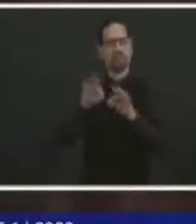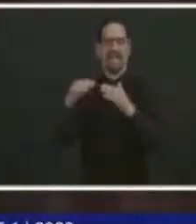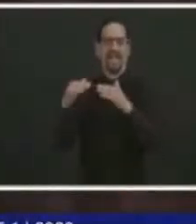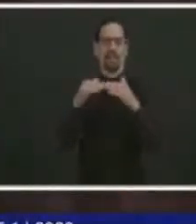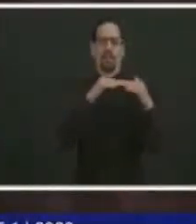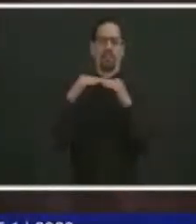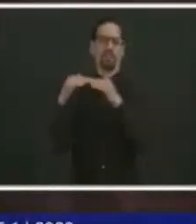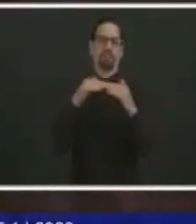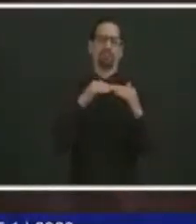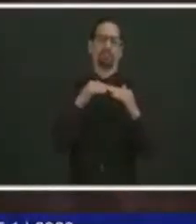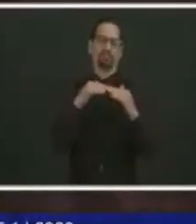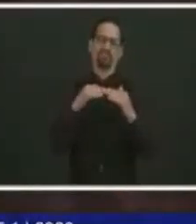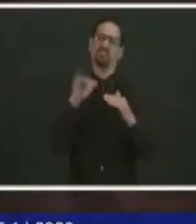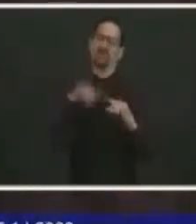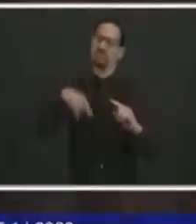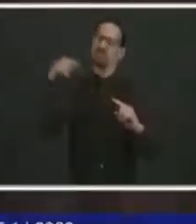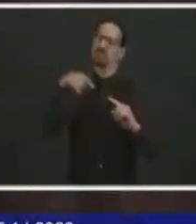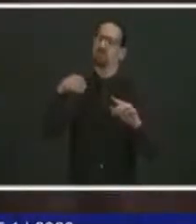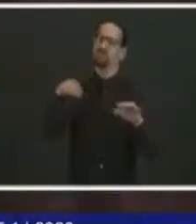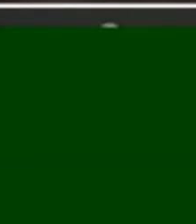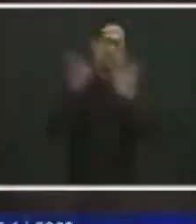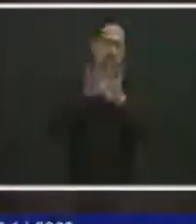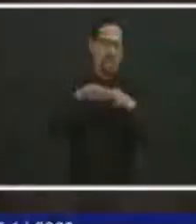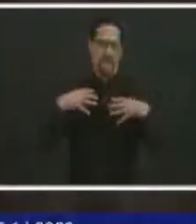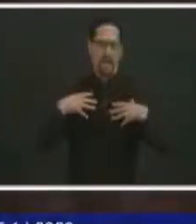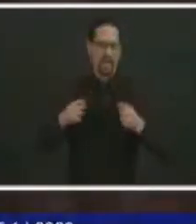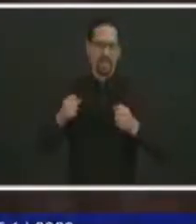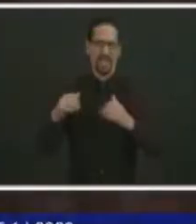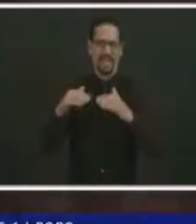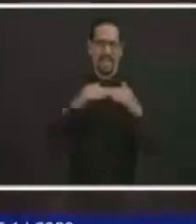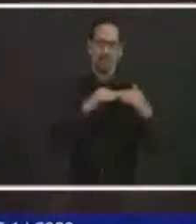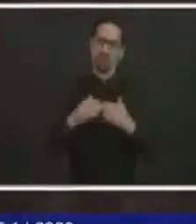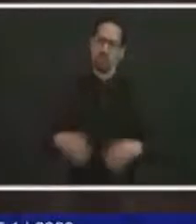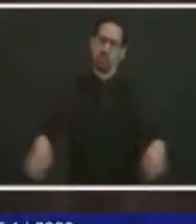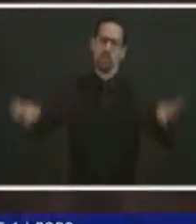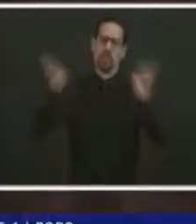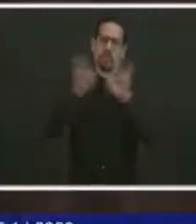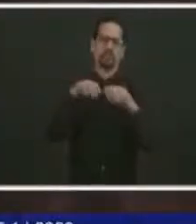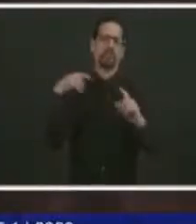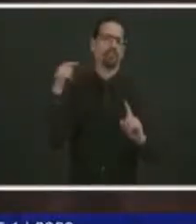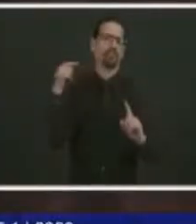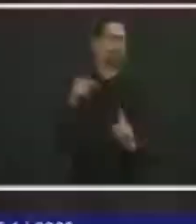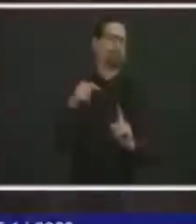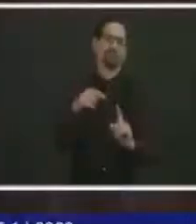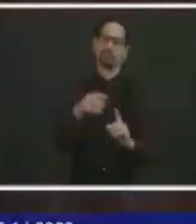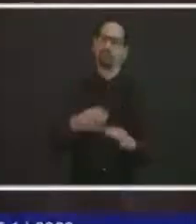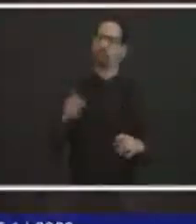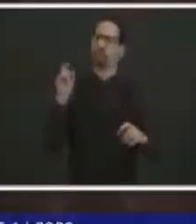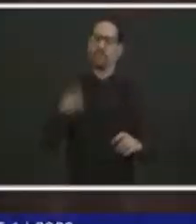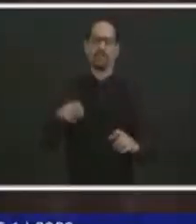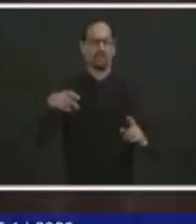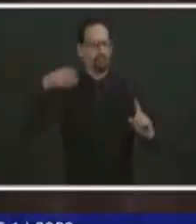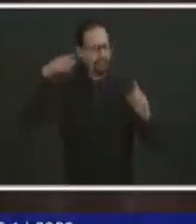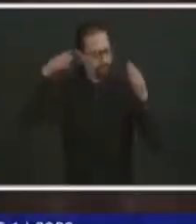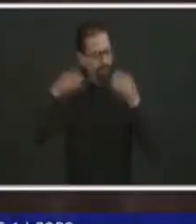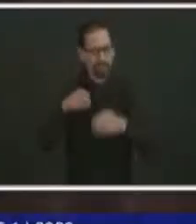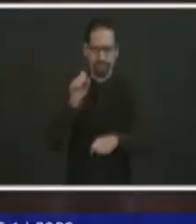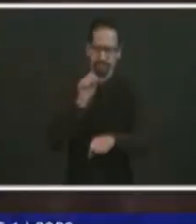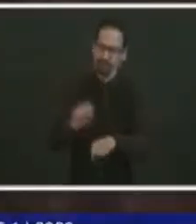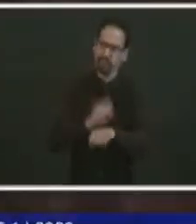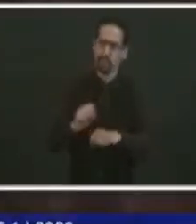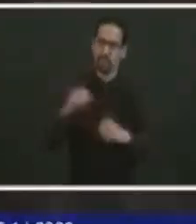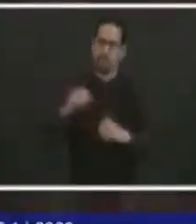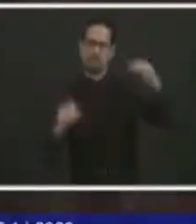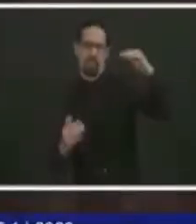As we have said in the past, health equity is a major focus for the governor, for the